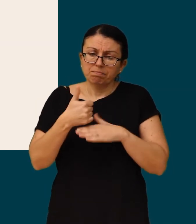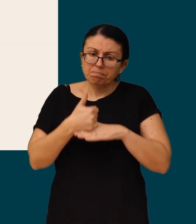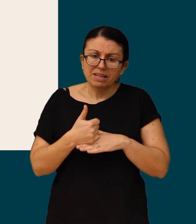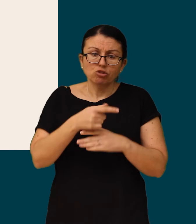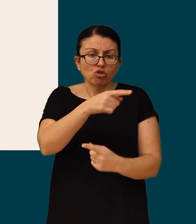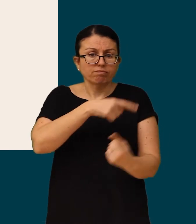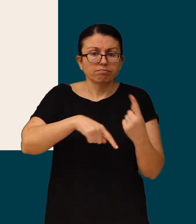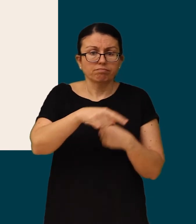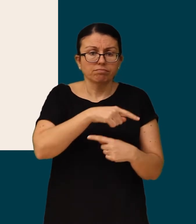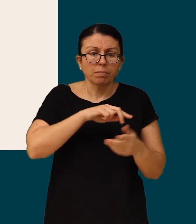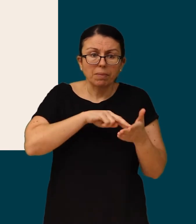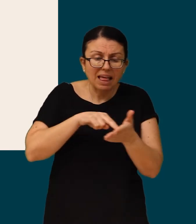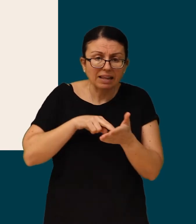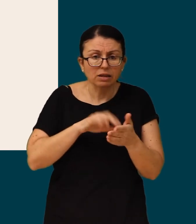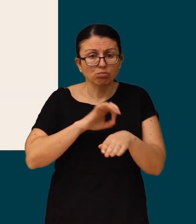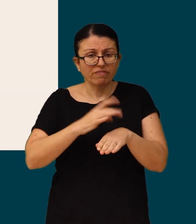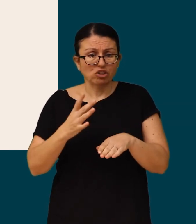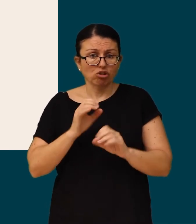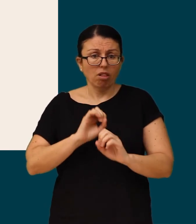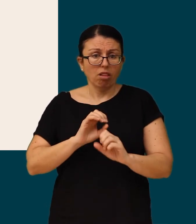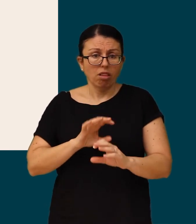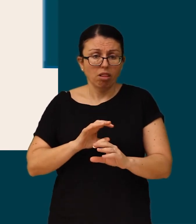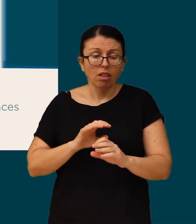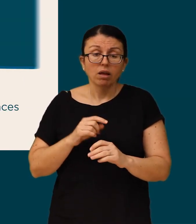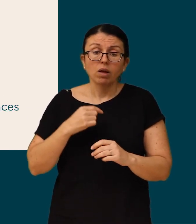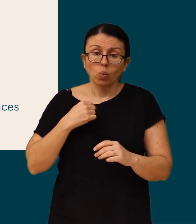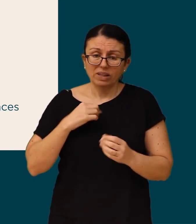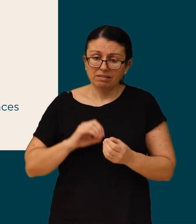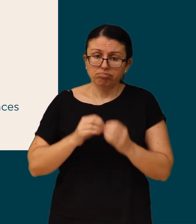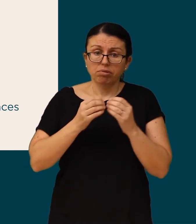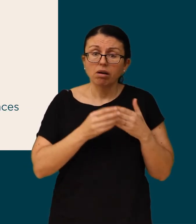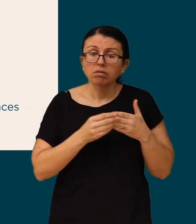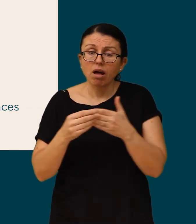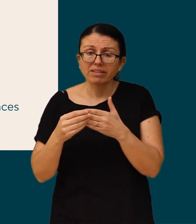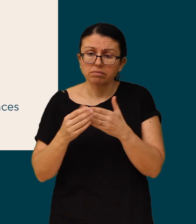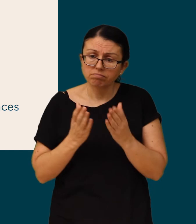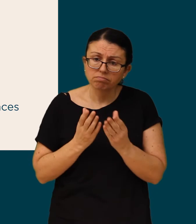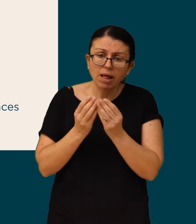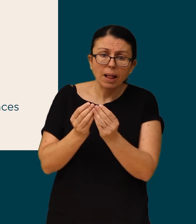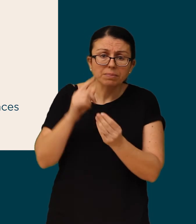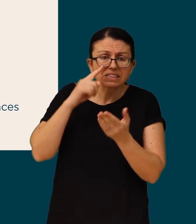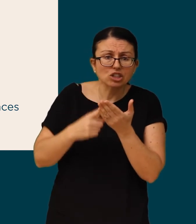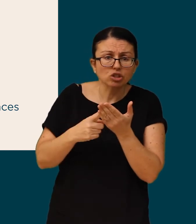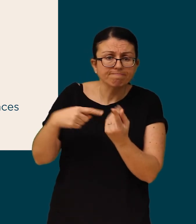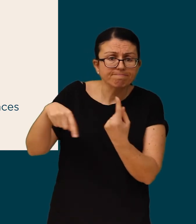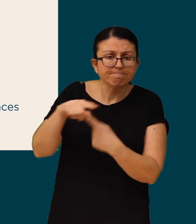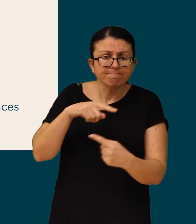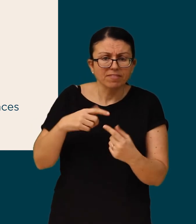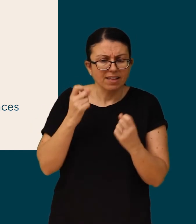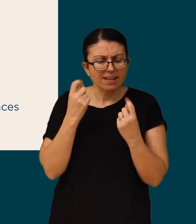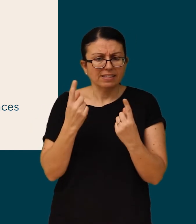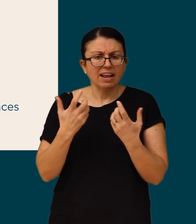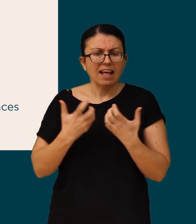planning policy and professional judgment. We also produce guidance to help decision makers understand how